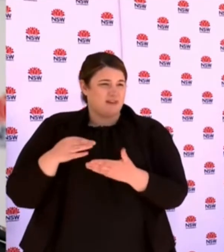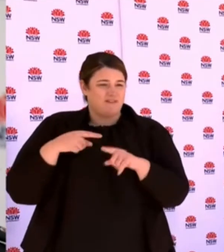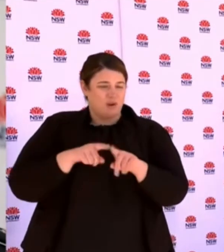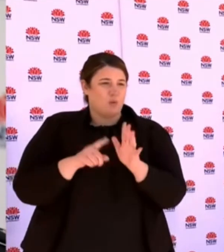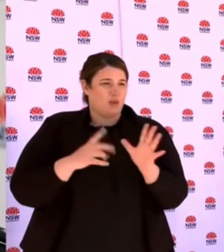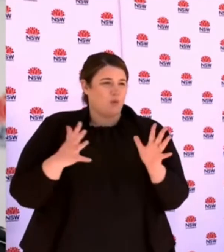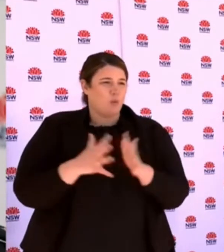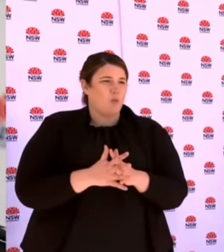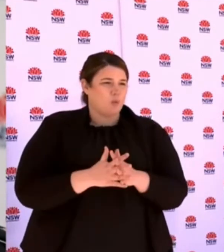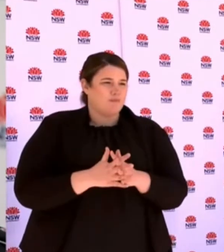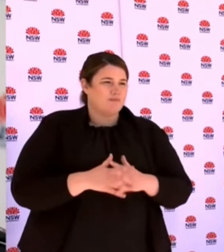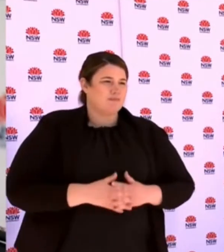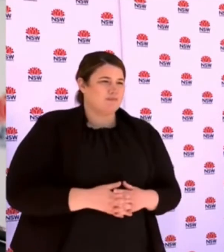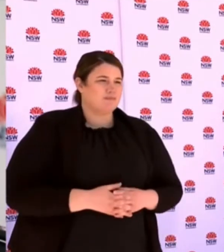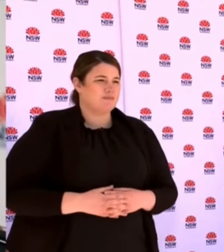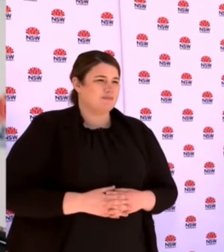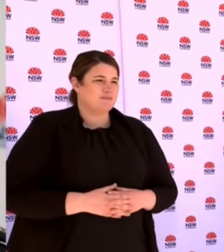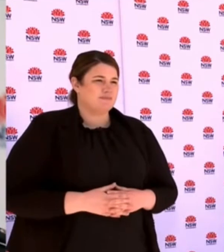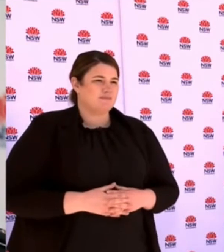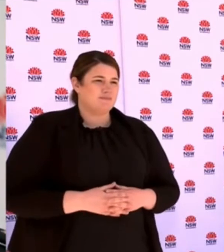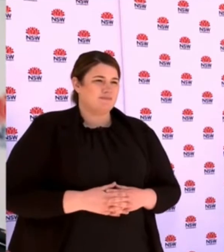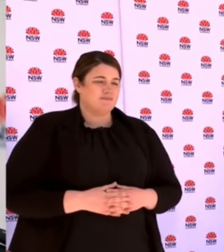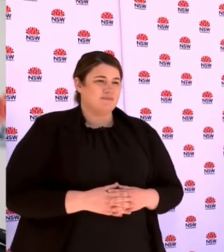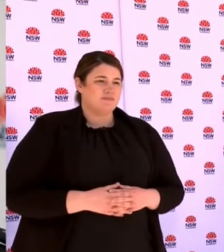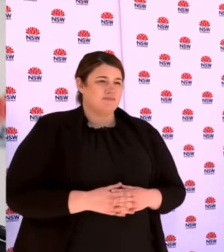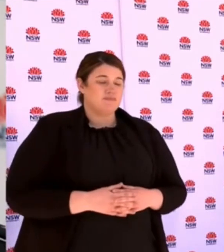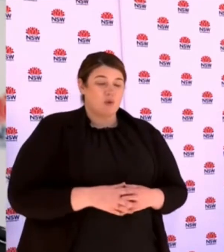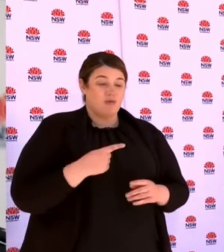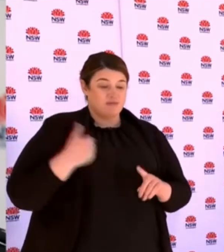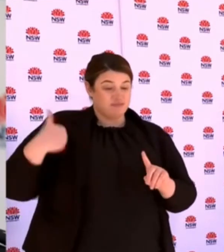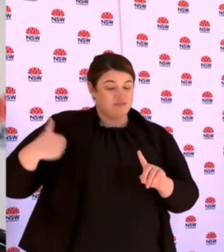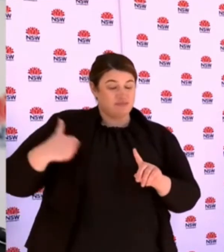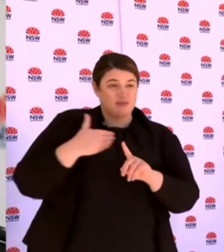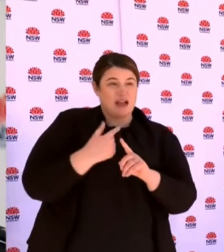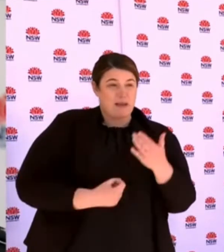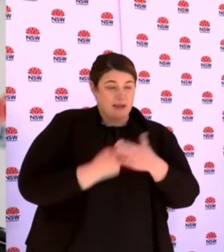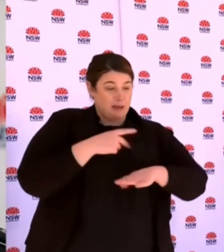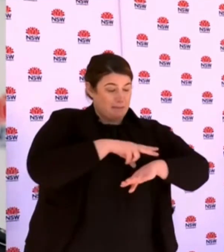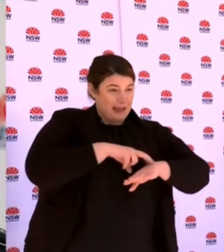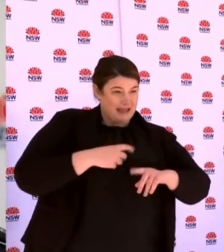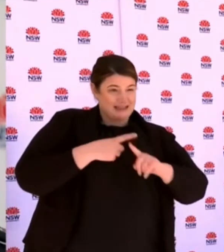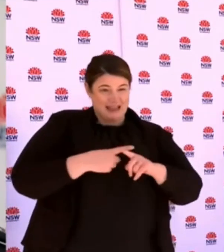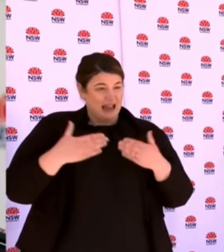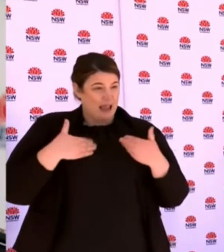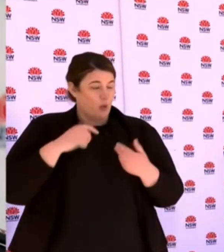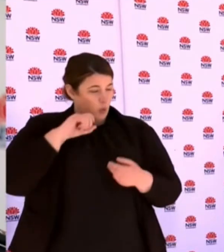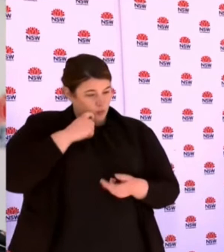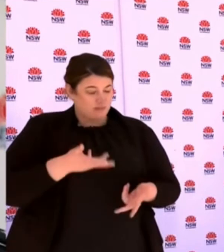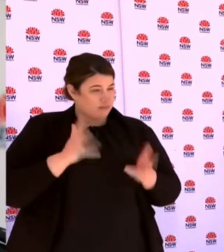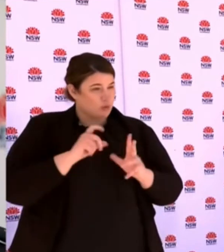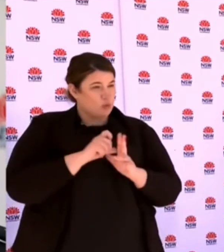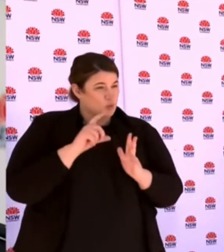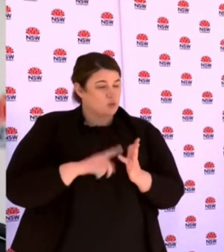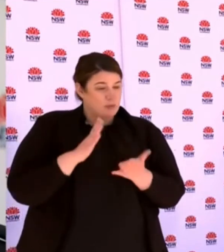under the Public Health Act to that premises. So that's the escalation of events that both police and health are prepared to